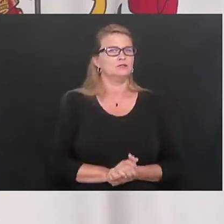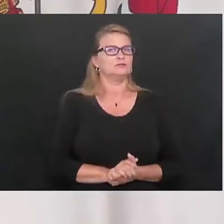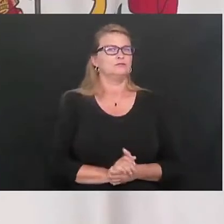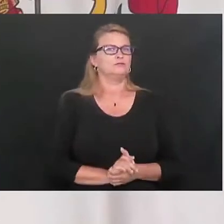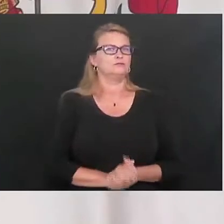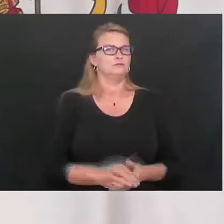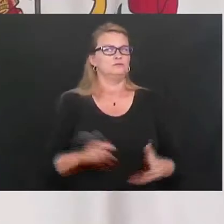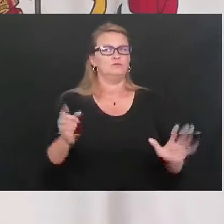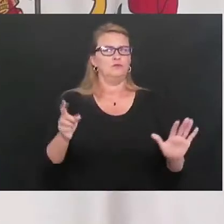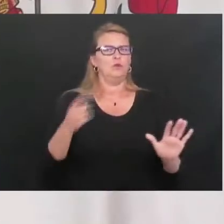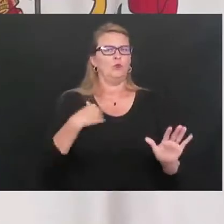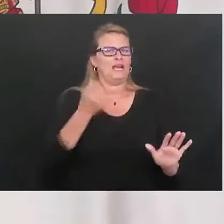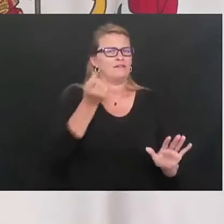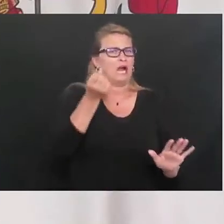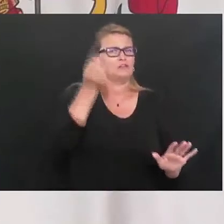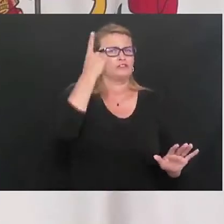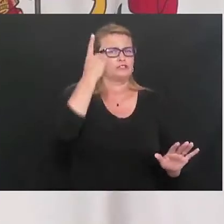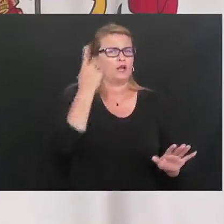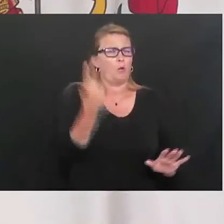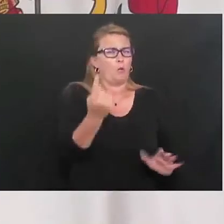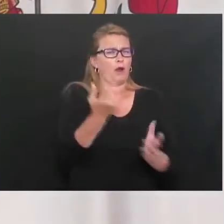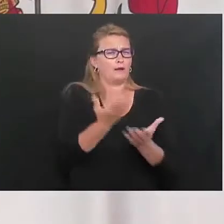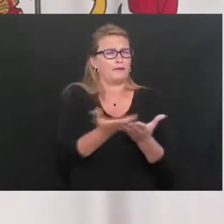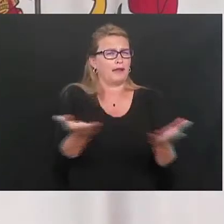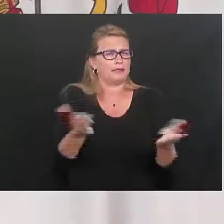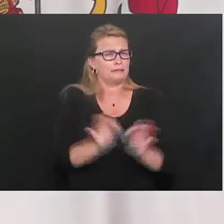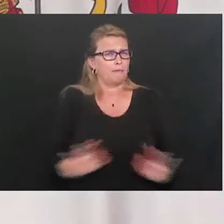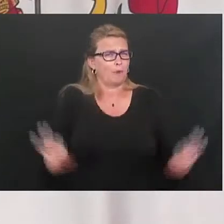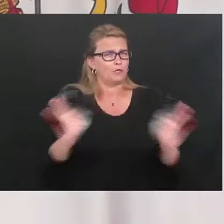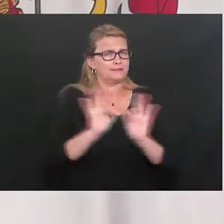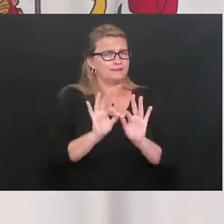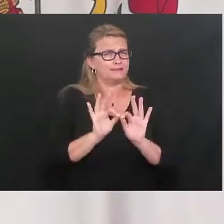we've all got to realize just, one thing that,